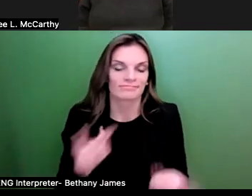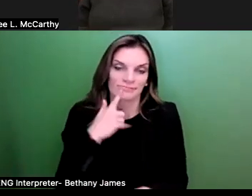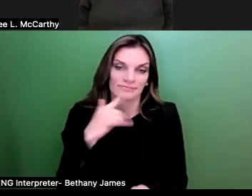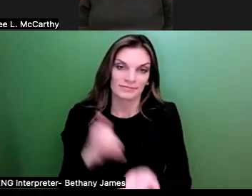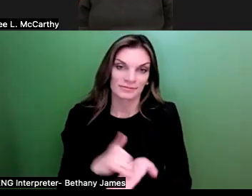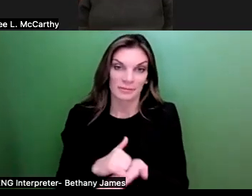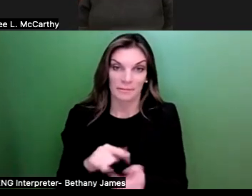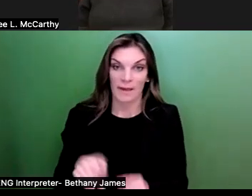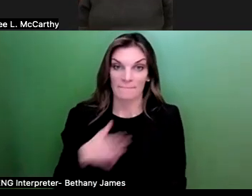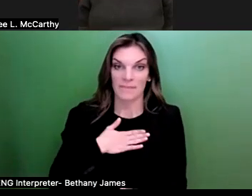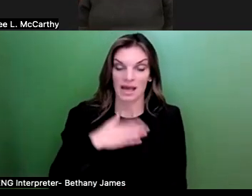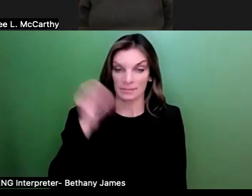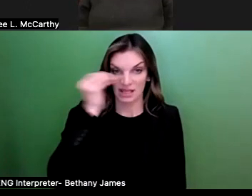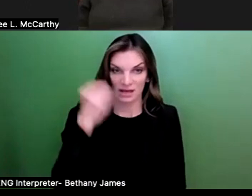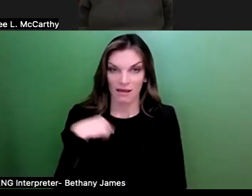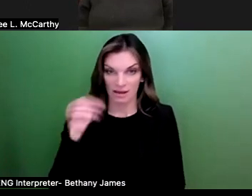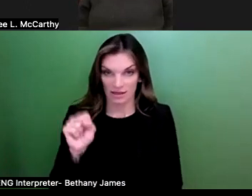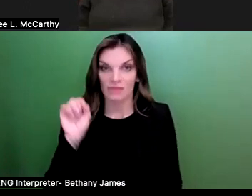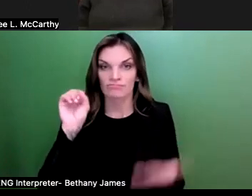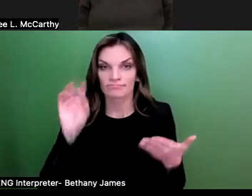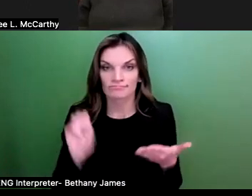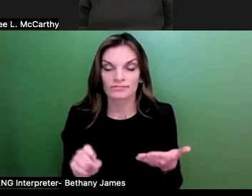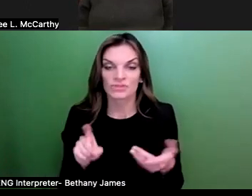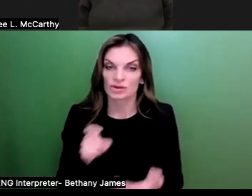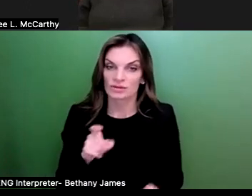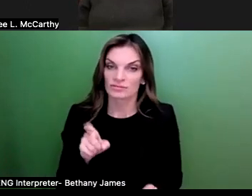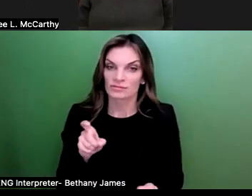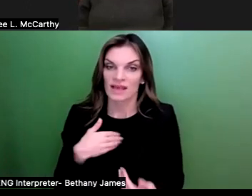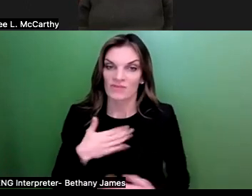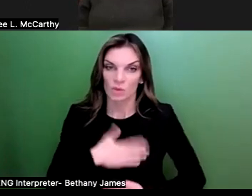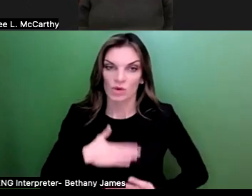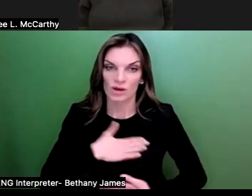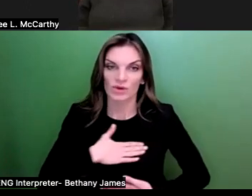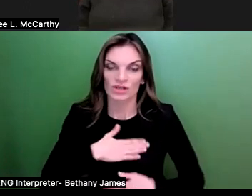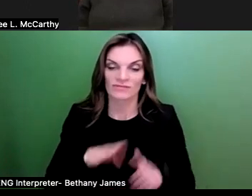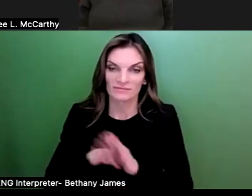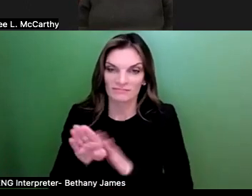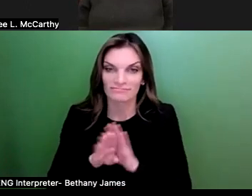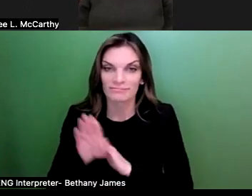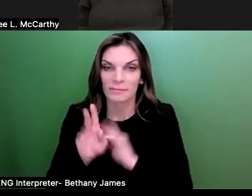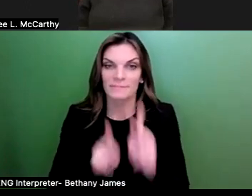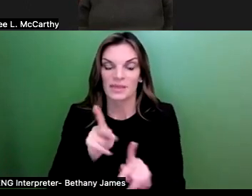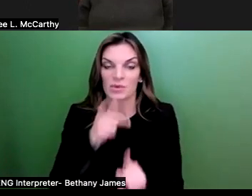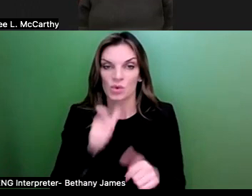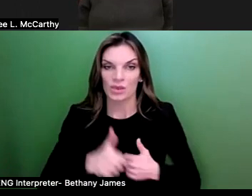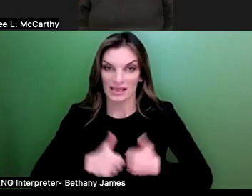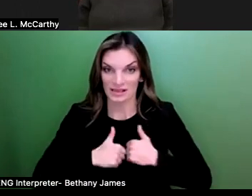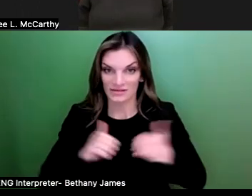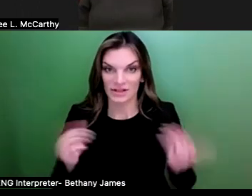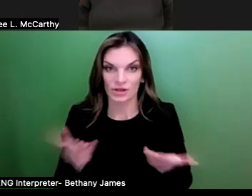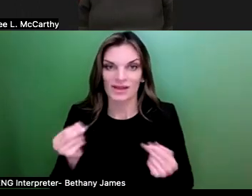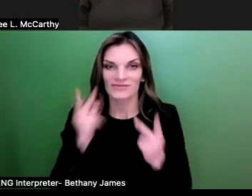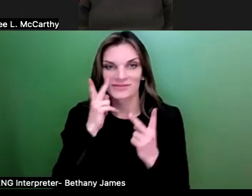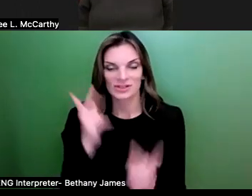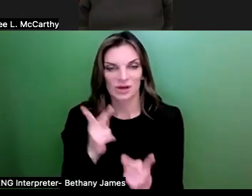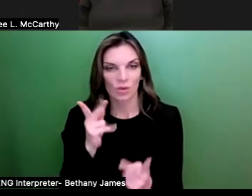involve. It should have a recreational development, right? It should be something that the people of Tarrytown and visitors continue